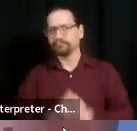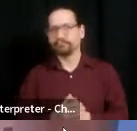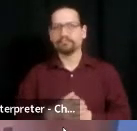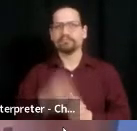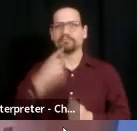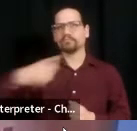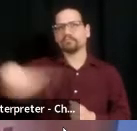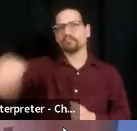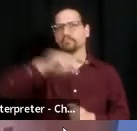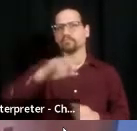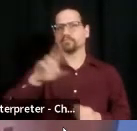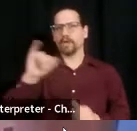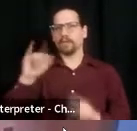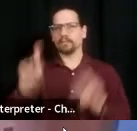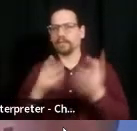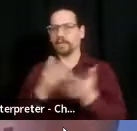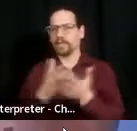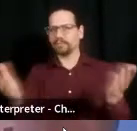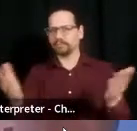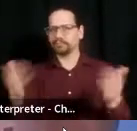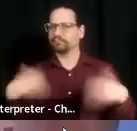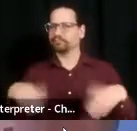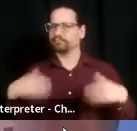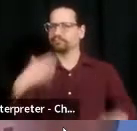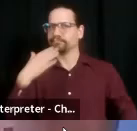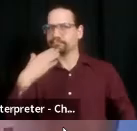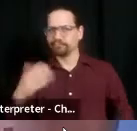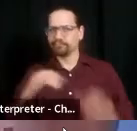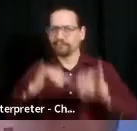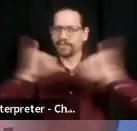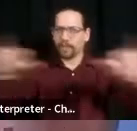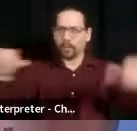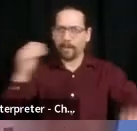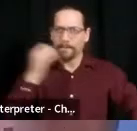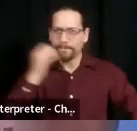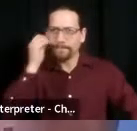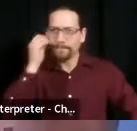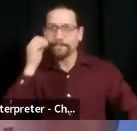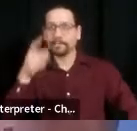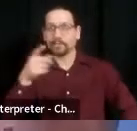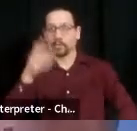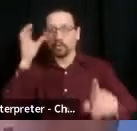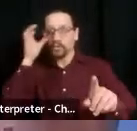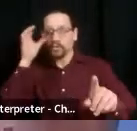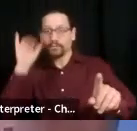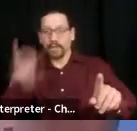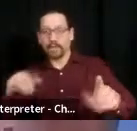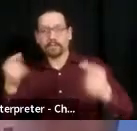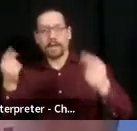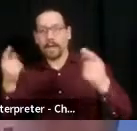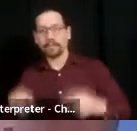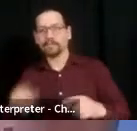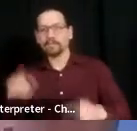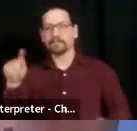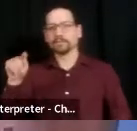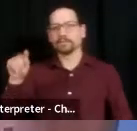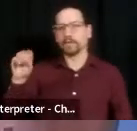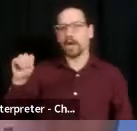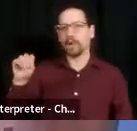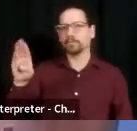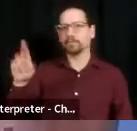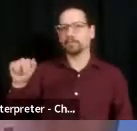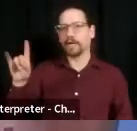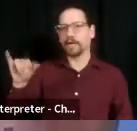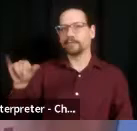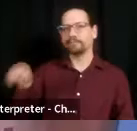the news about Tom Brady. And even though this will be a historic snowstorm where